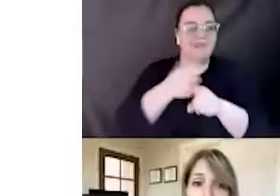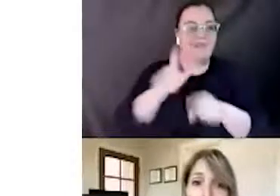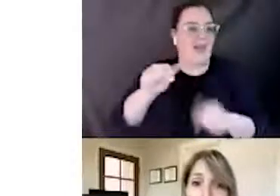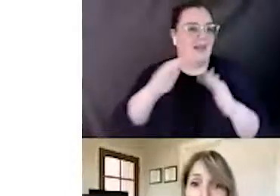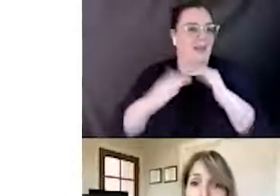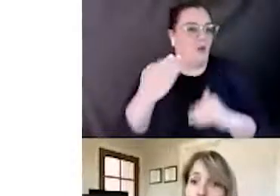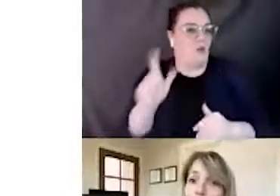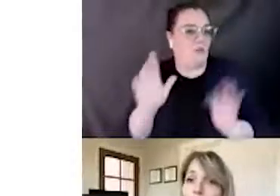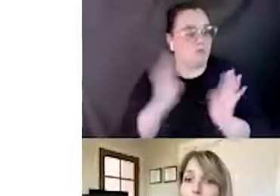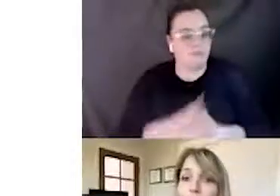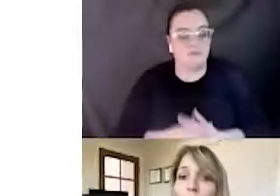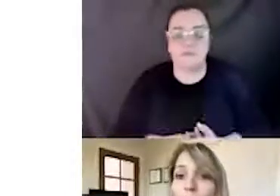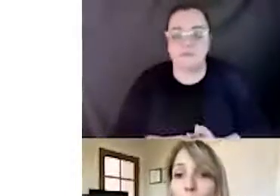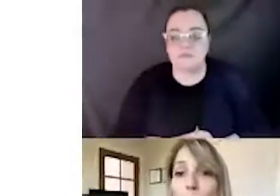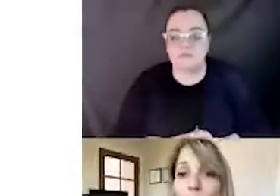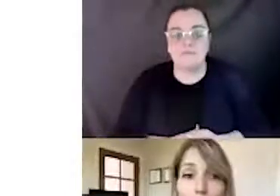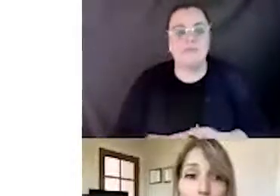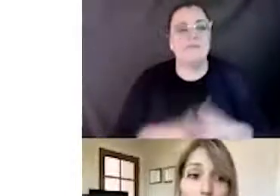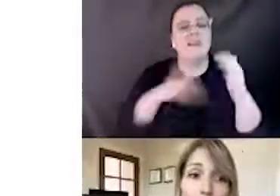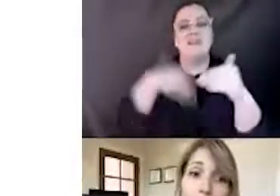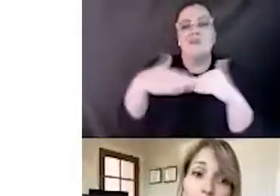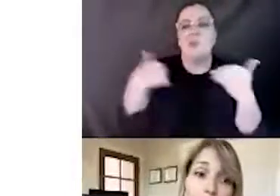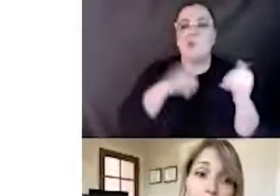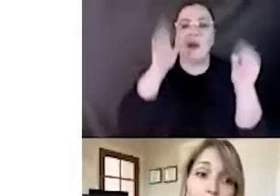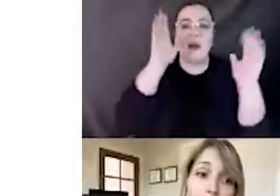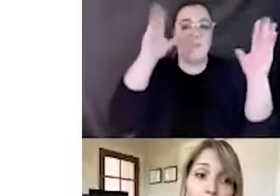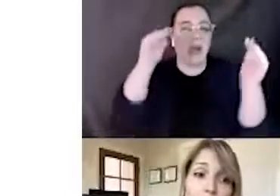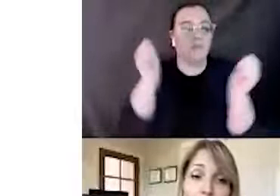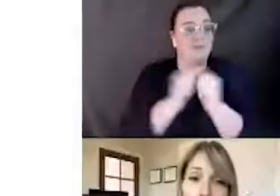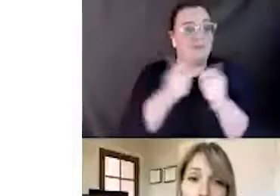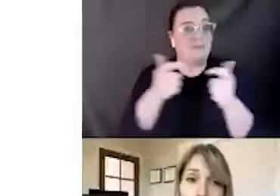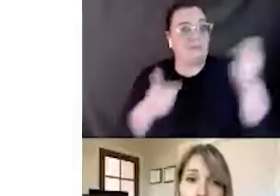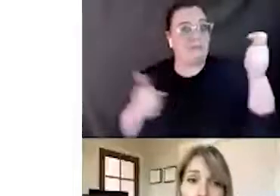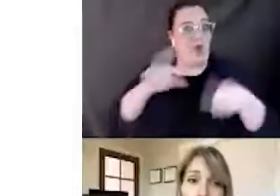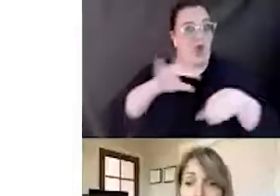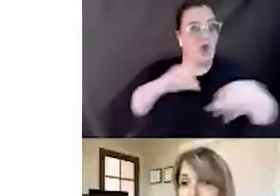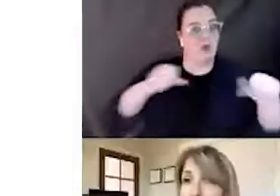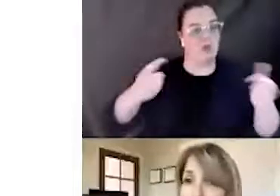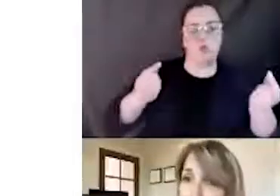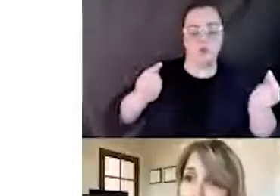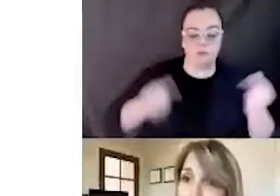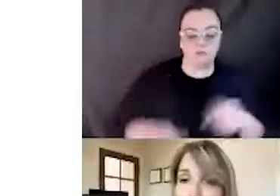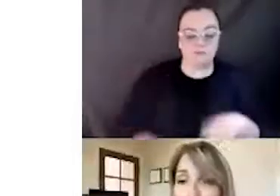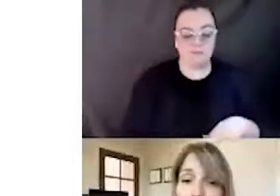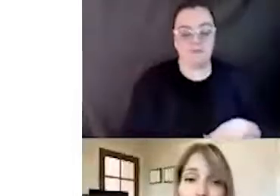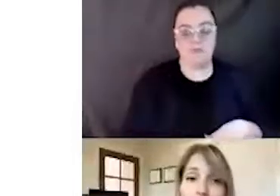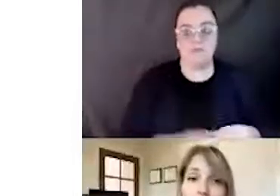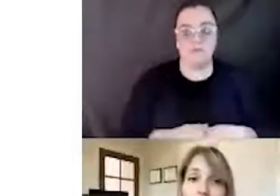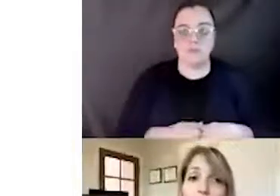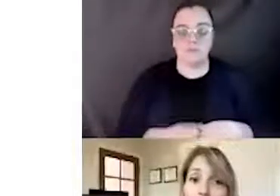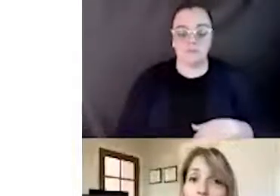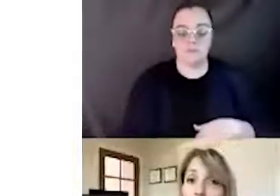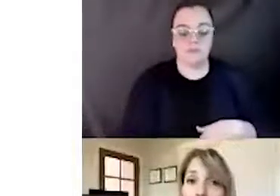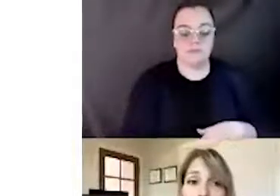Okay, so next, what can we expect when there's a big earthquake? So let's take, for example, again, the Ridgecrest earthquake.